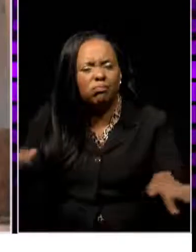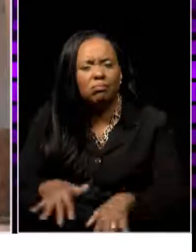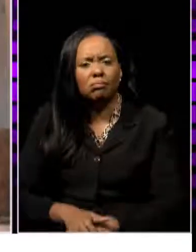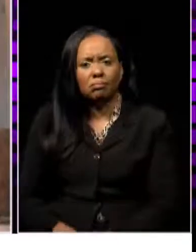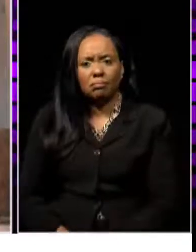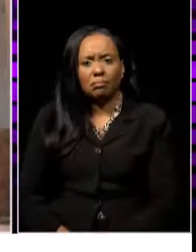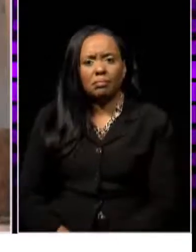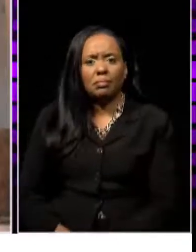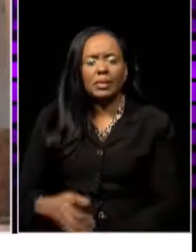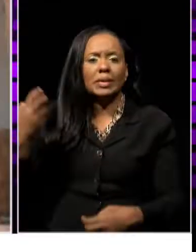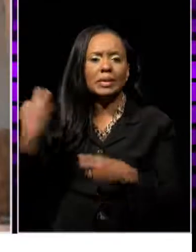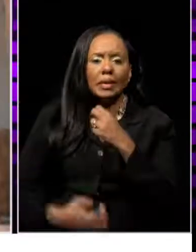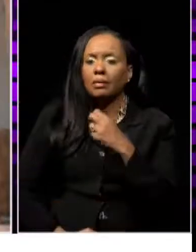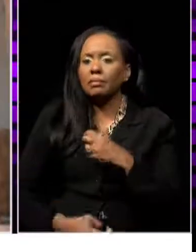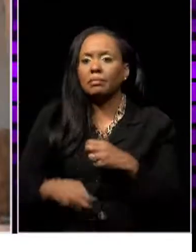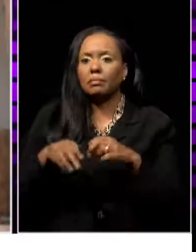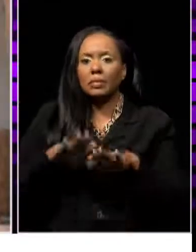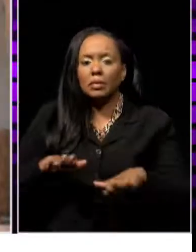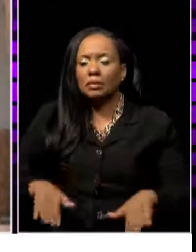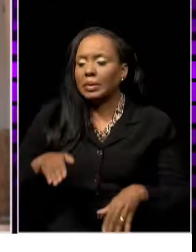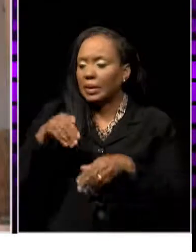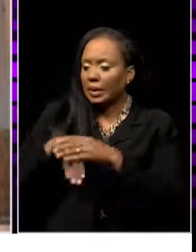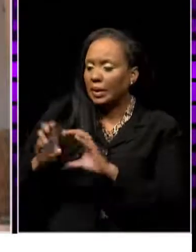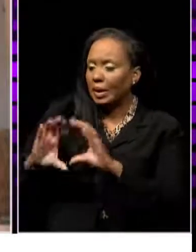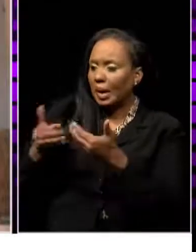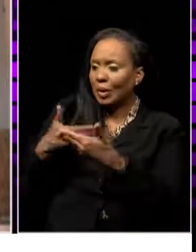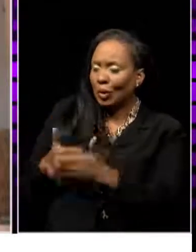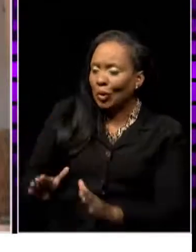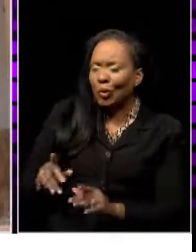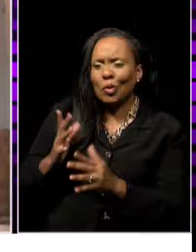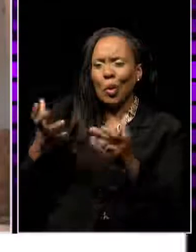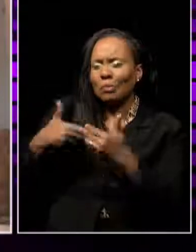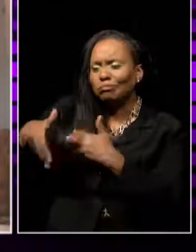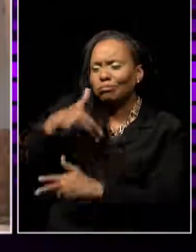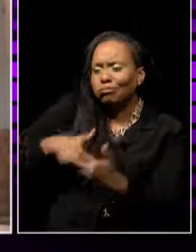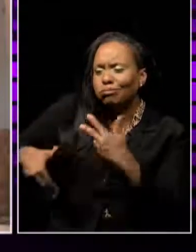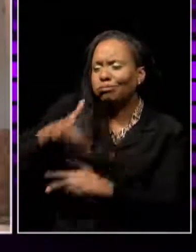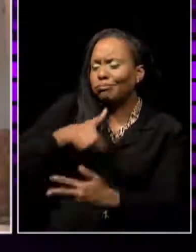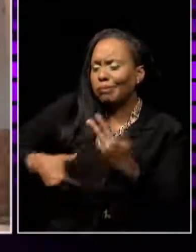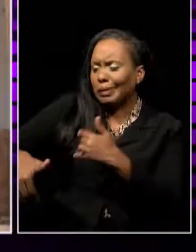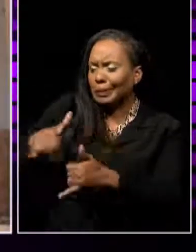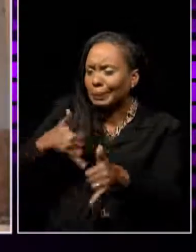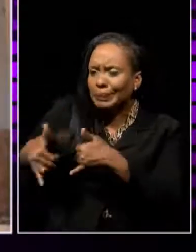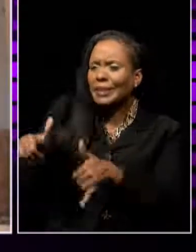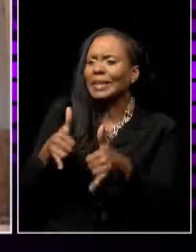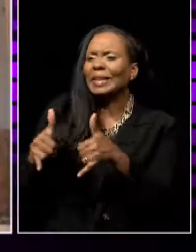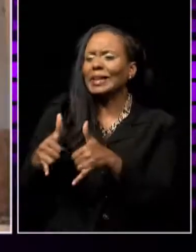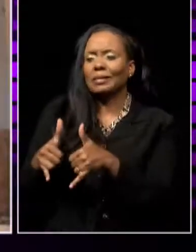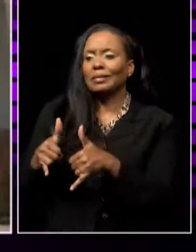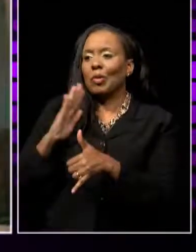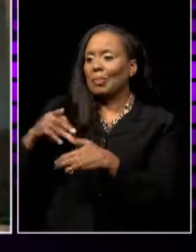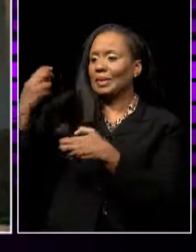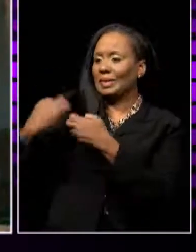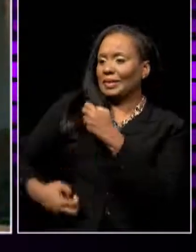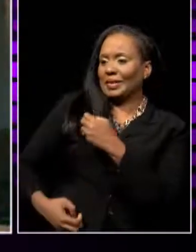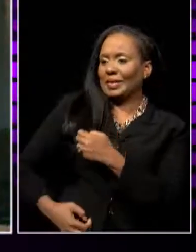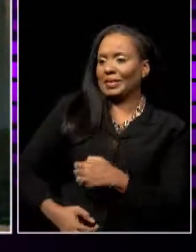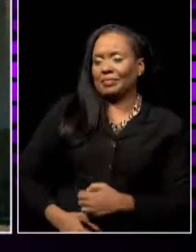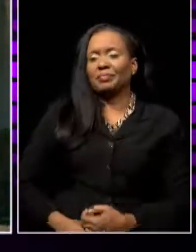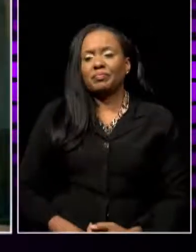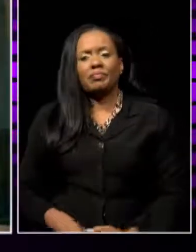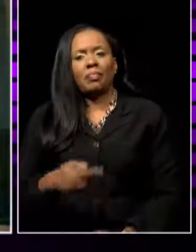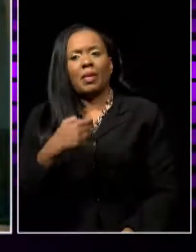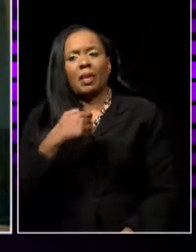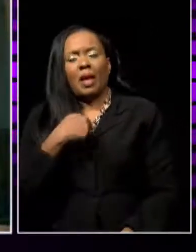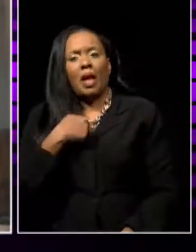in a school environment face to face with their friends and not be able to interact and play and that kind of stuff. It's going to be difficult for them. And I do believe